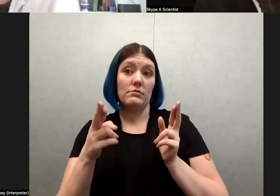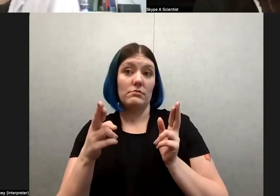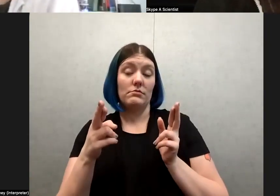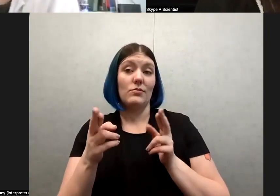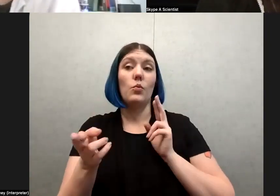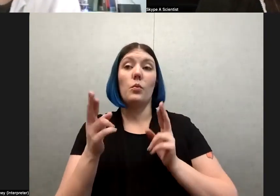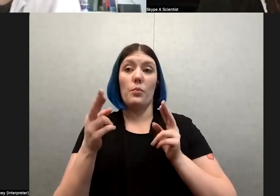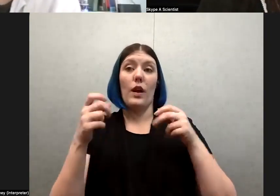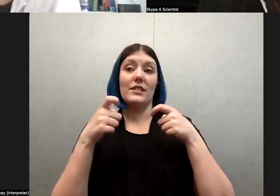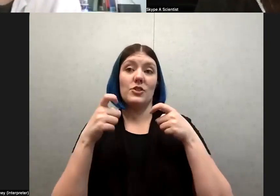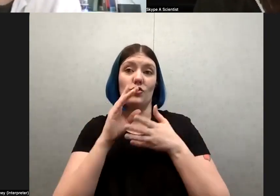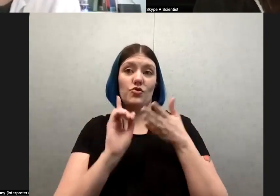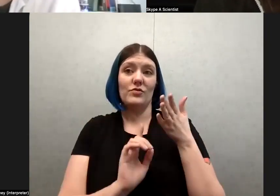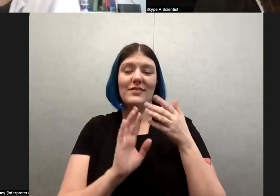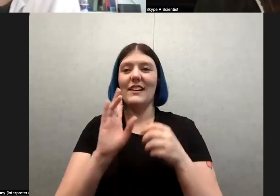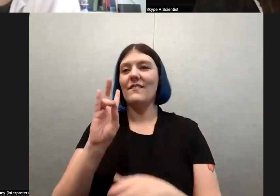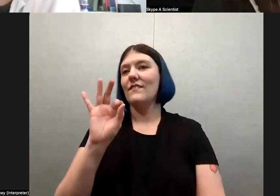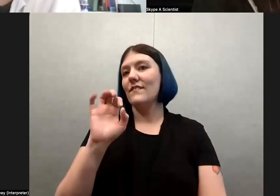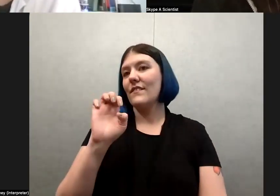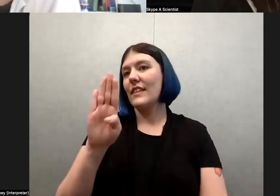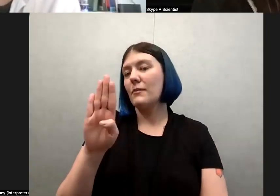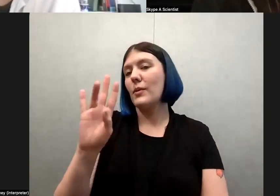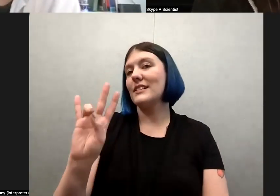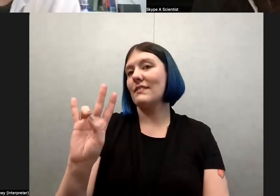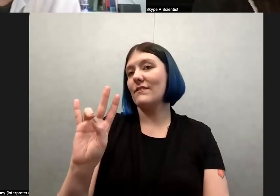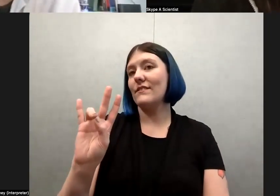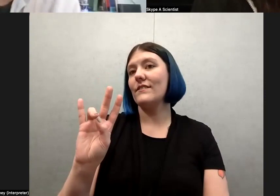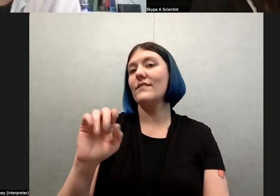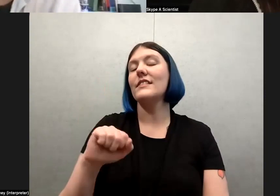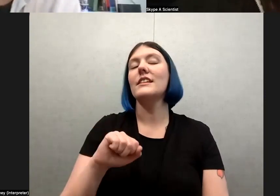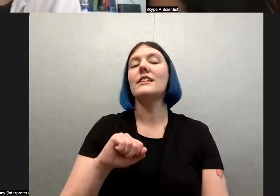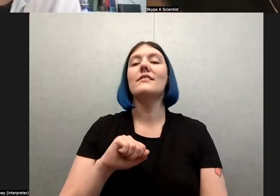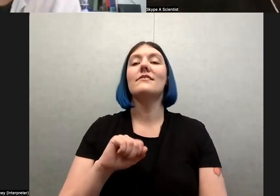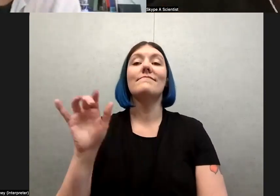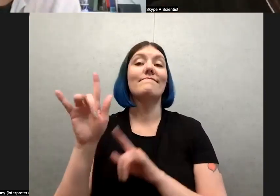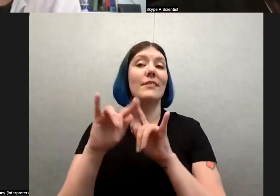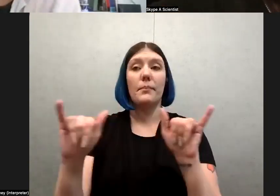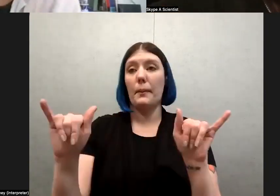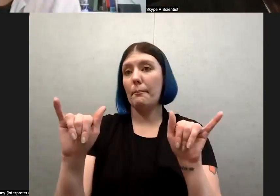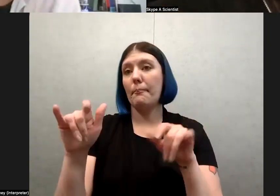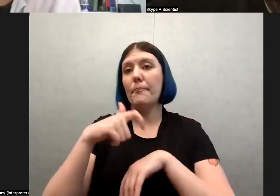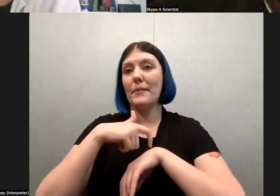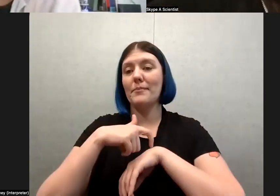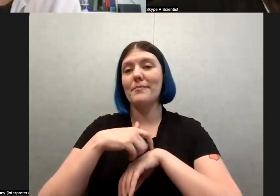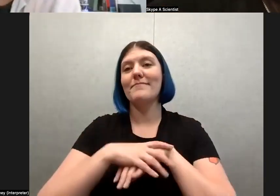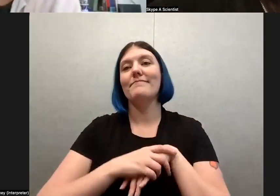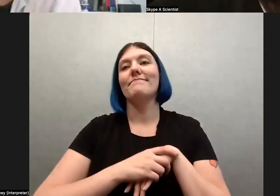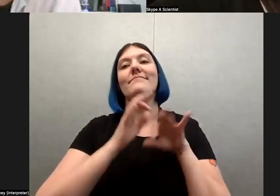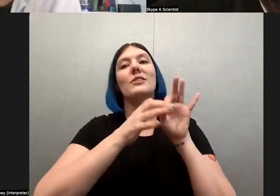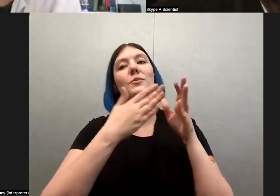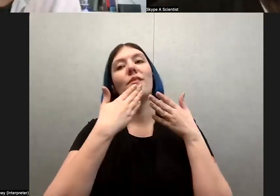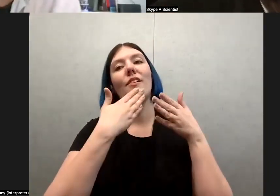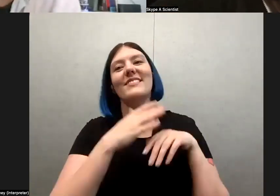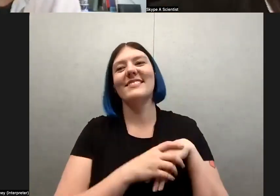on the 7th of February, same time, same channel. And we'll see you then. Whitney, thank you for interpreting for us.